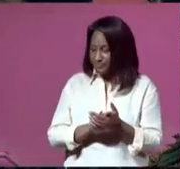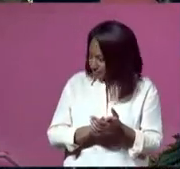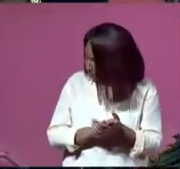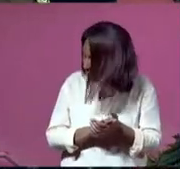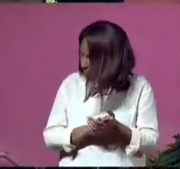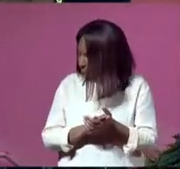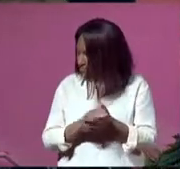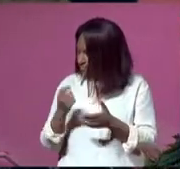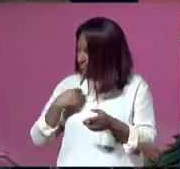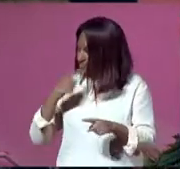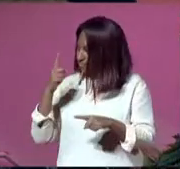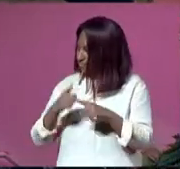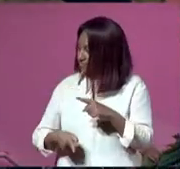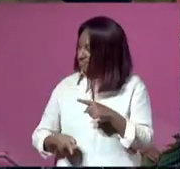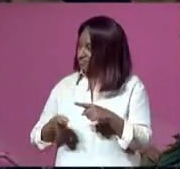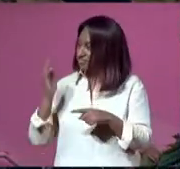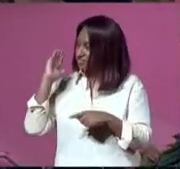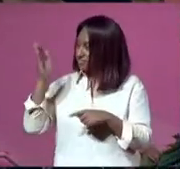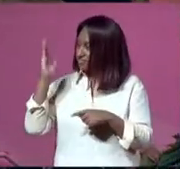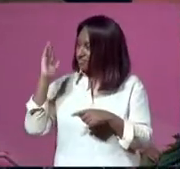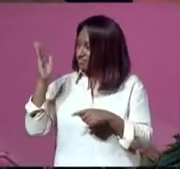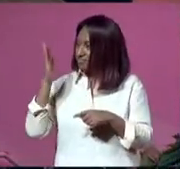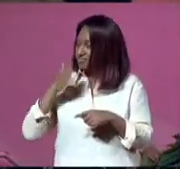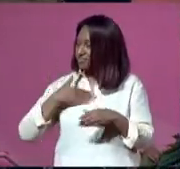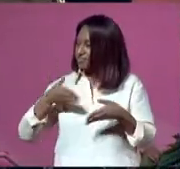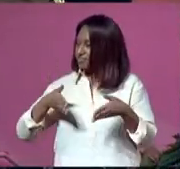Hell, I can't even preach my way out of badness.